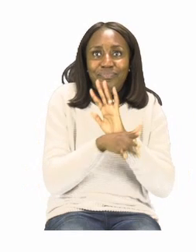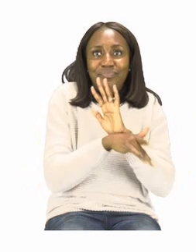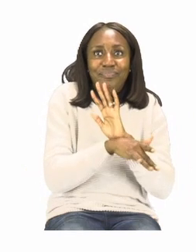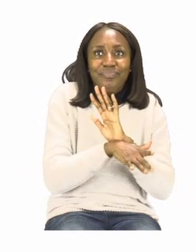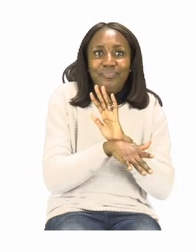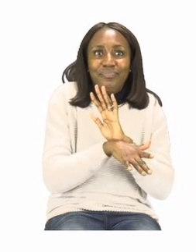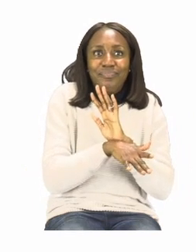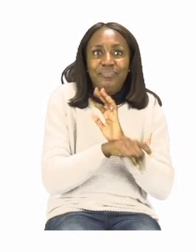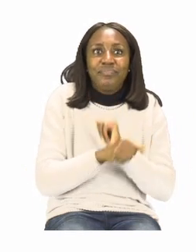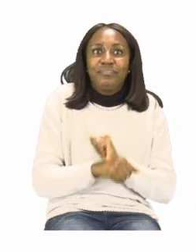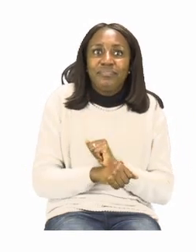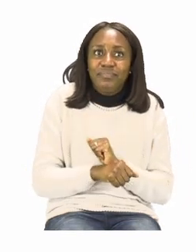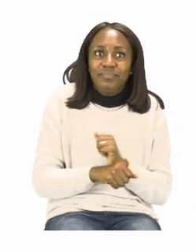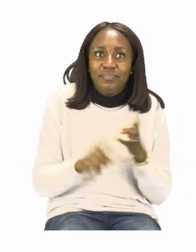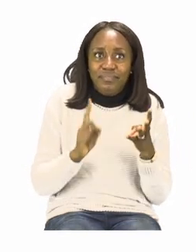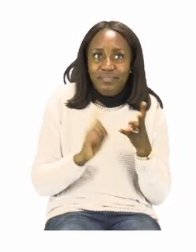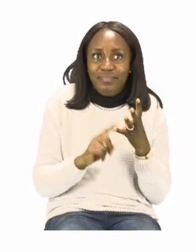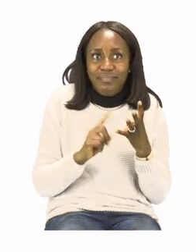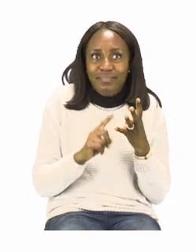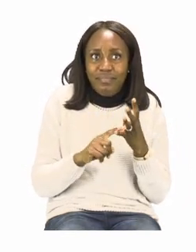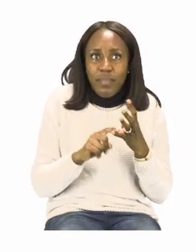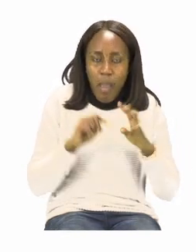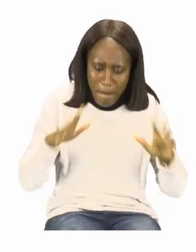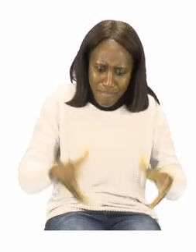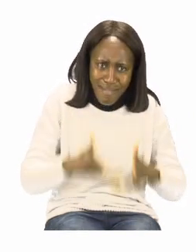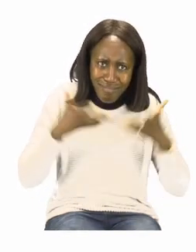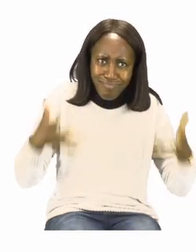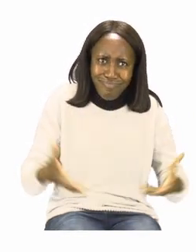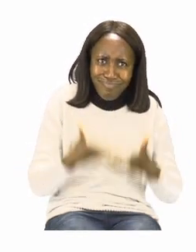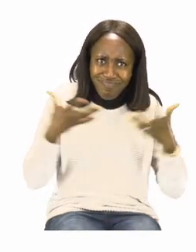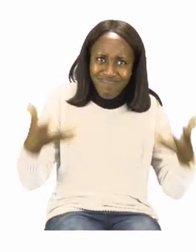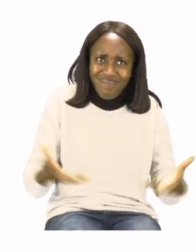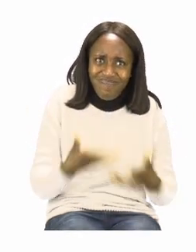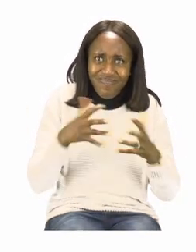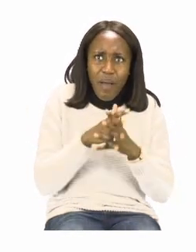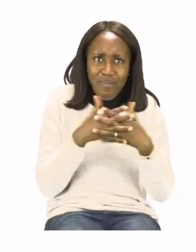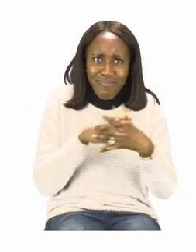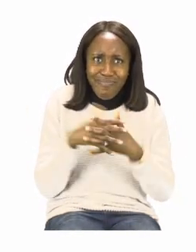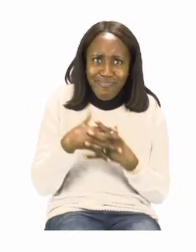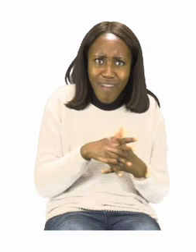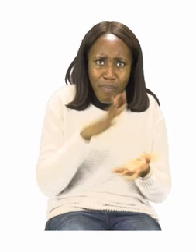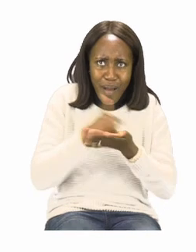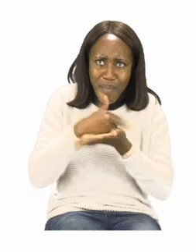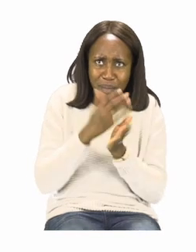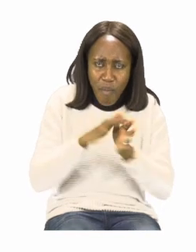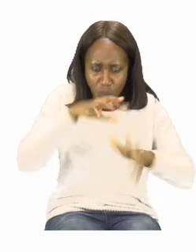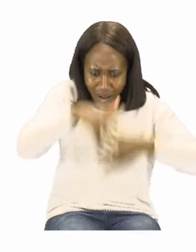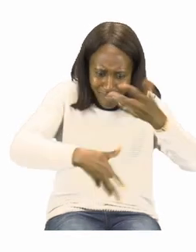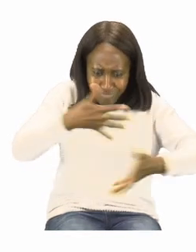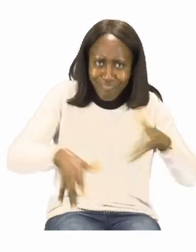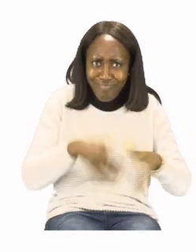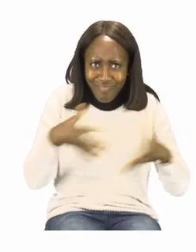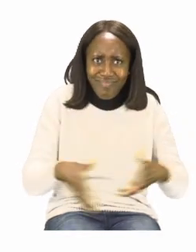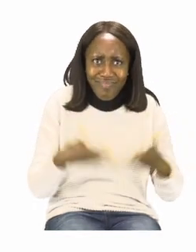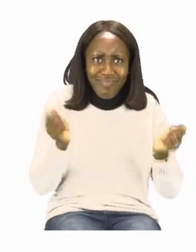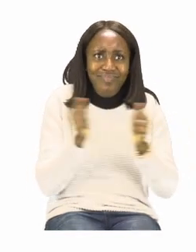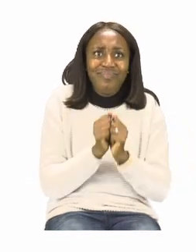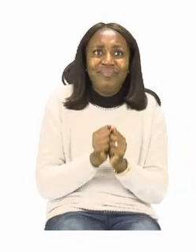The next one after that is mix all the cut up fruits together.